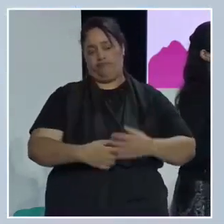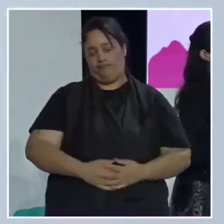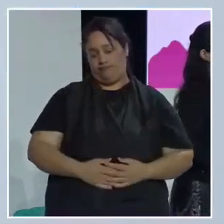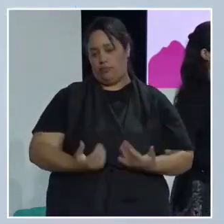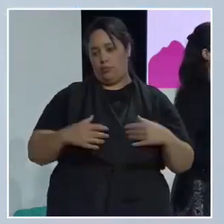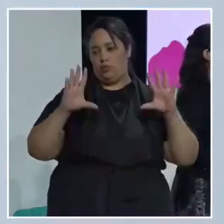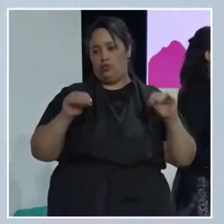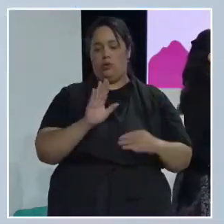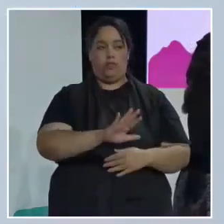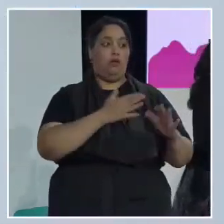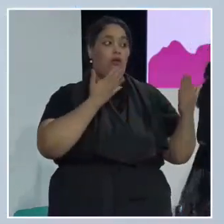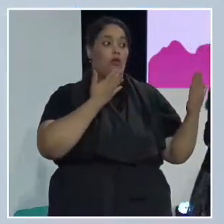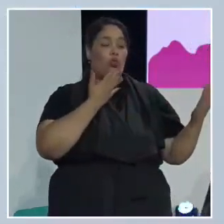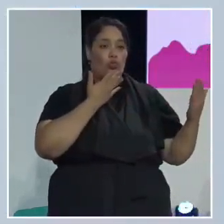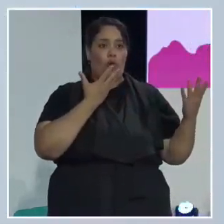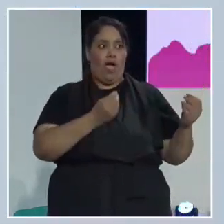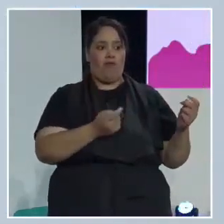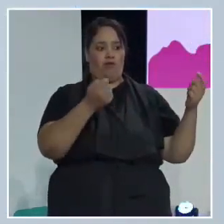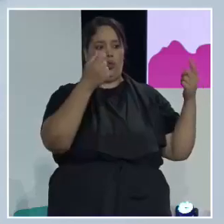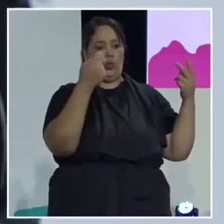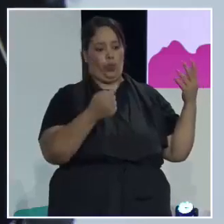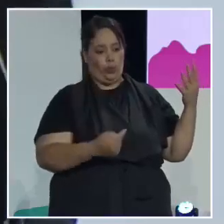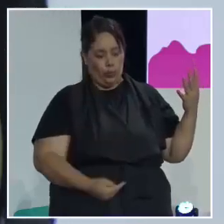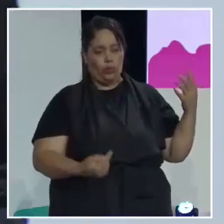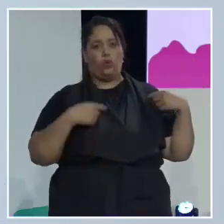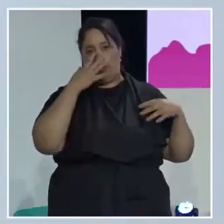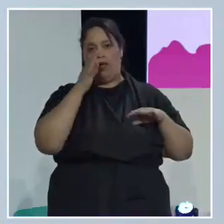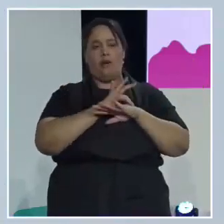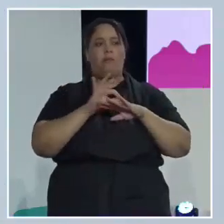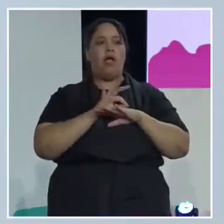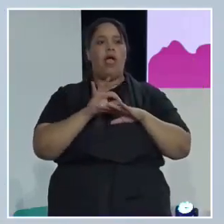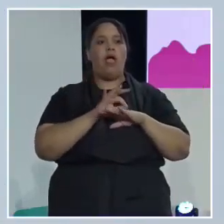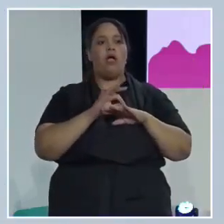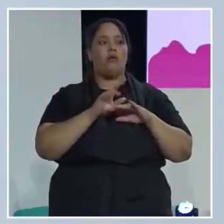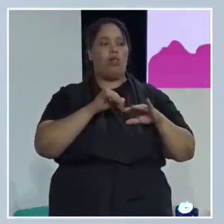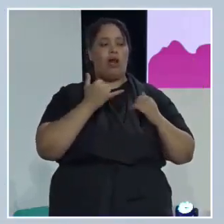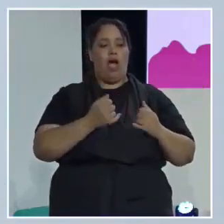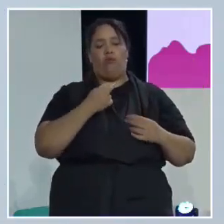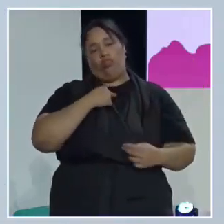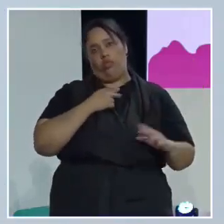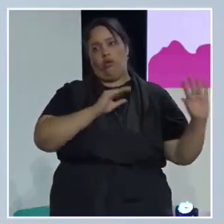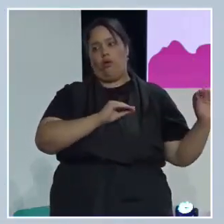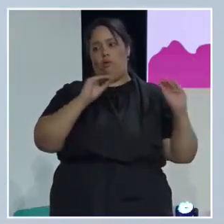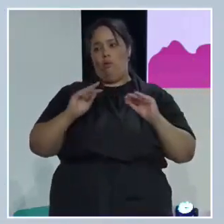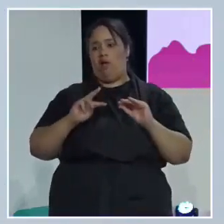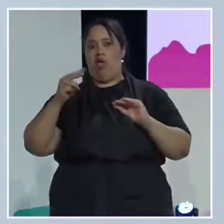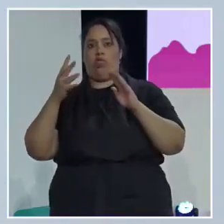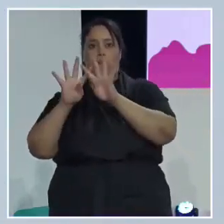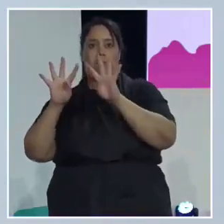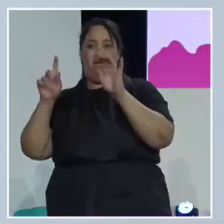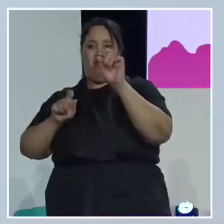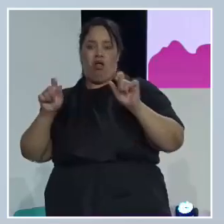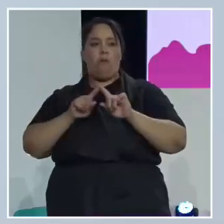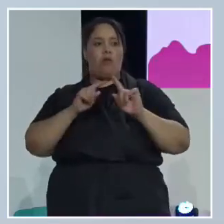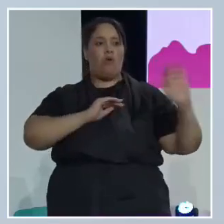Well, thanks a lot to both of you. So we had planned that you would have to move, unfortunately, to other panels, but we are going